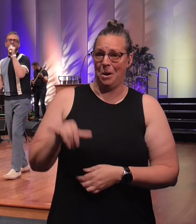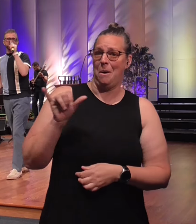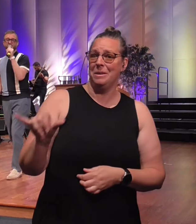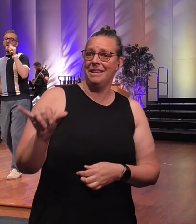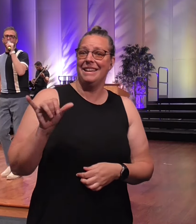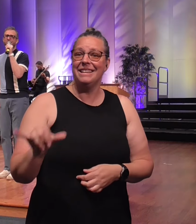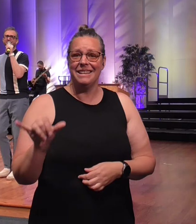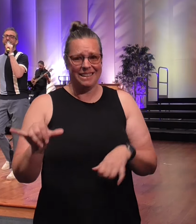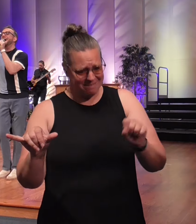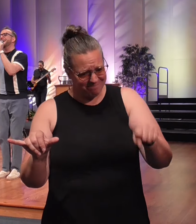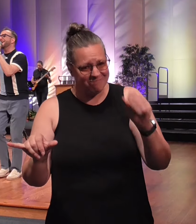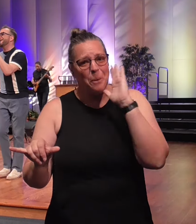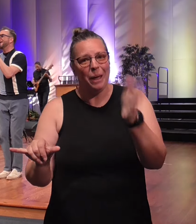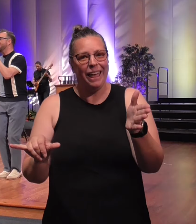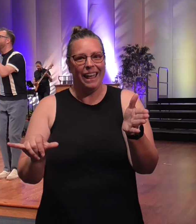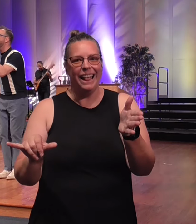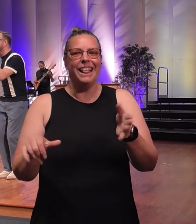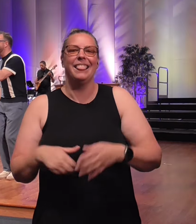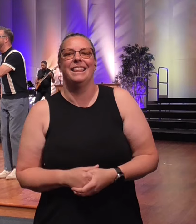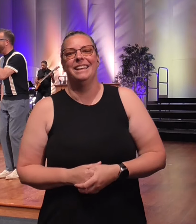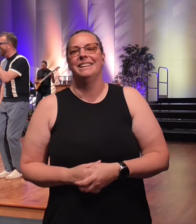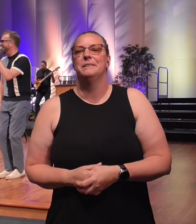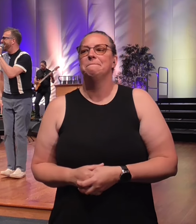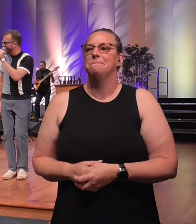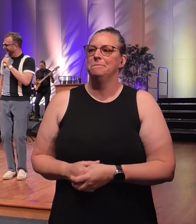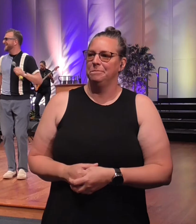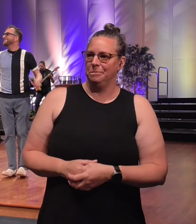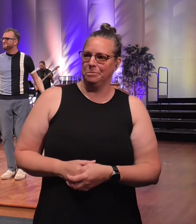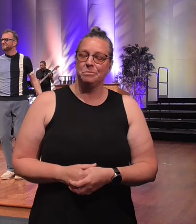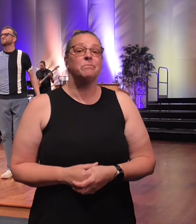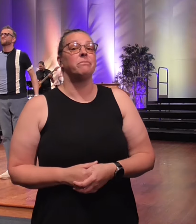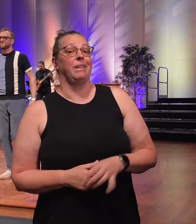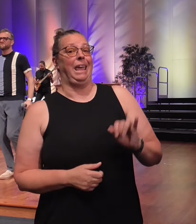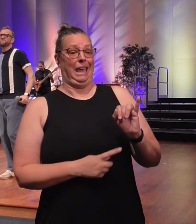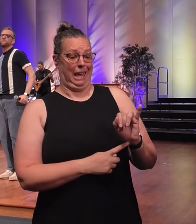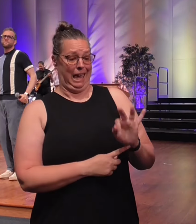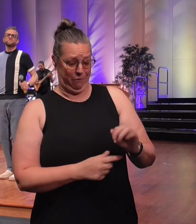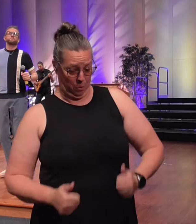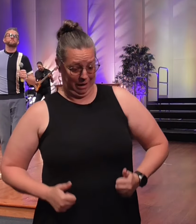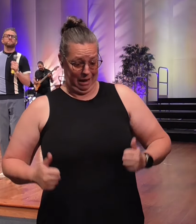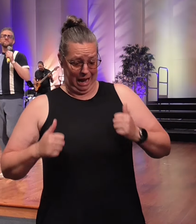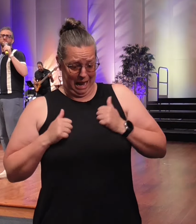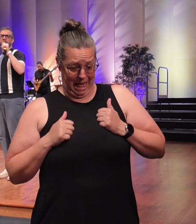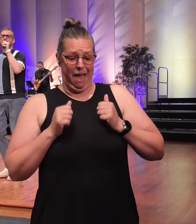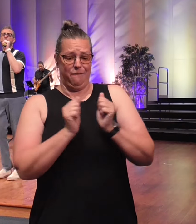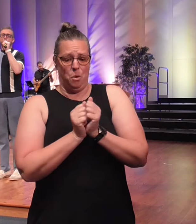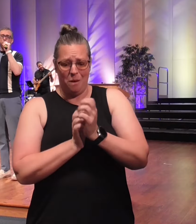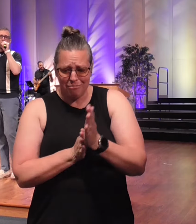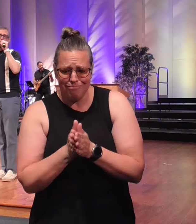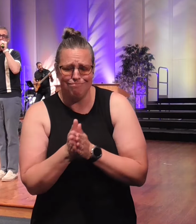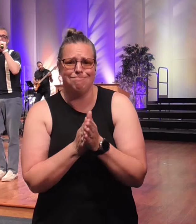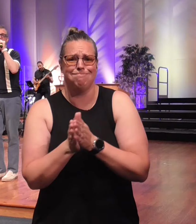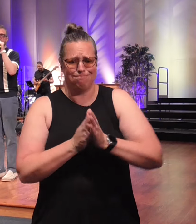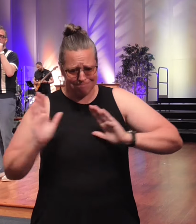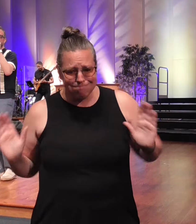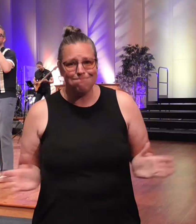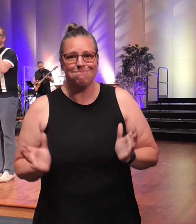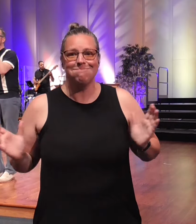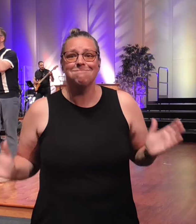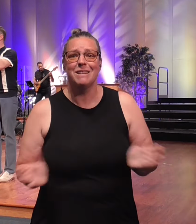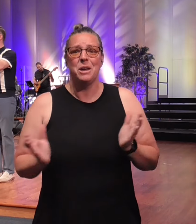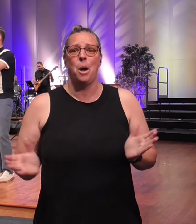Oh, yes, they will. Yeah. If we were living with a passion, What would